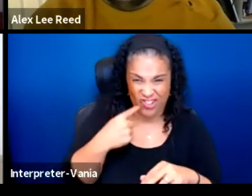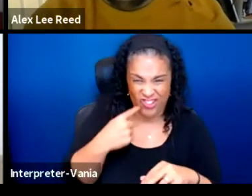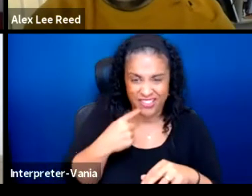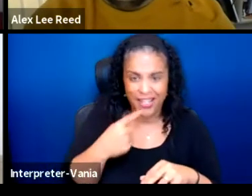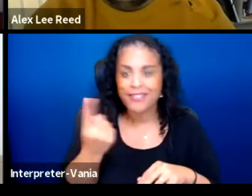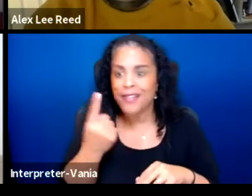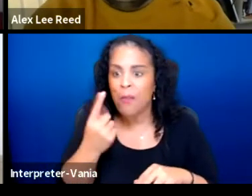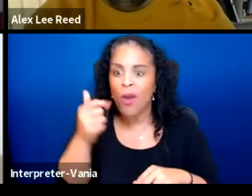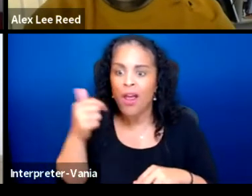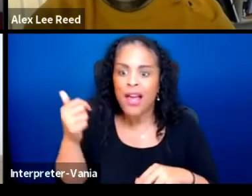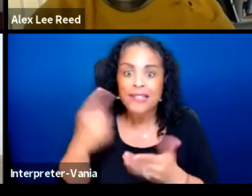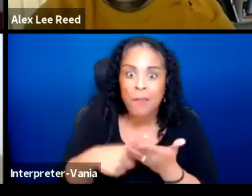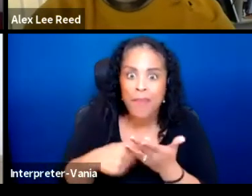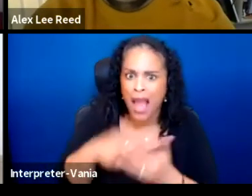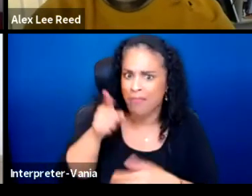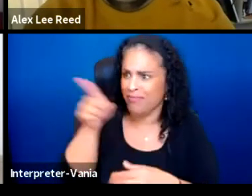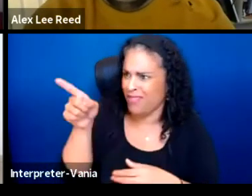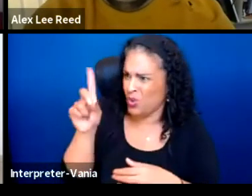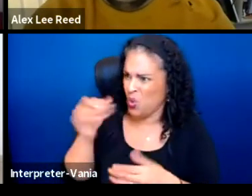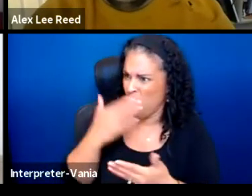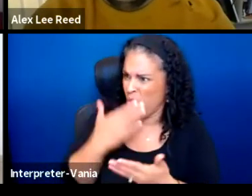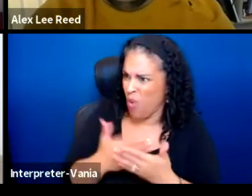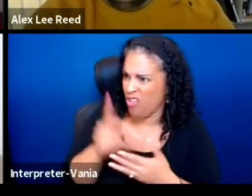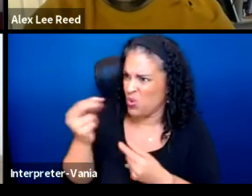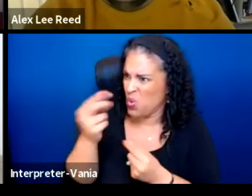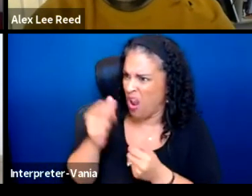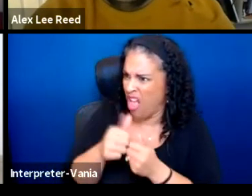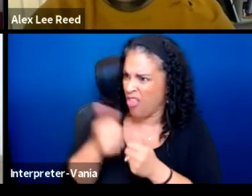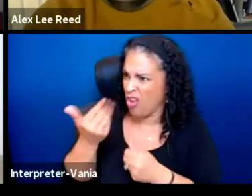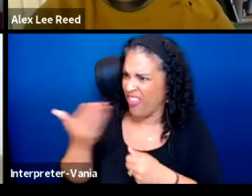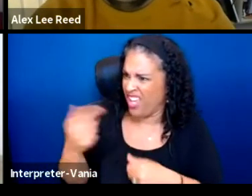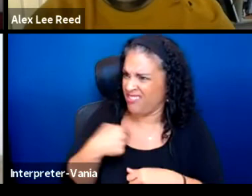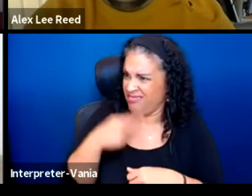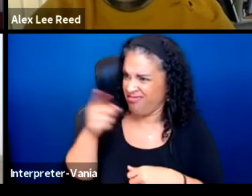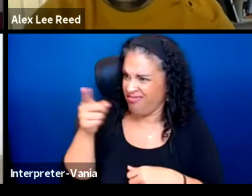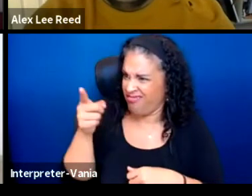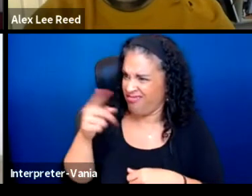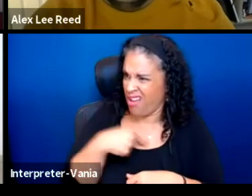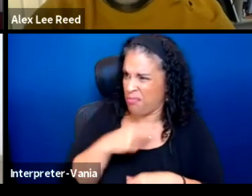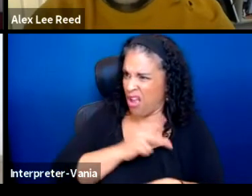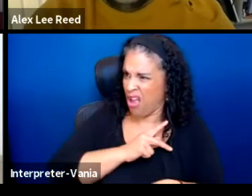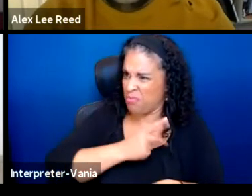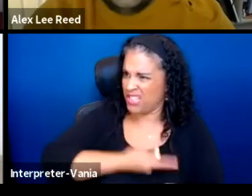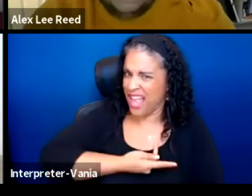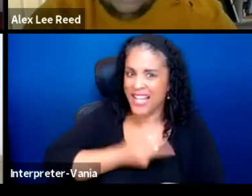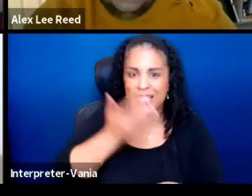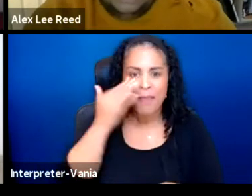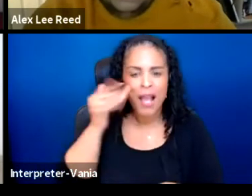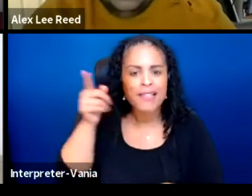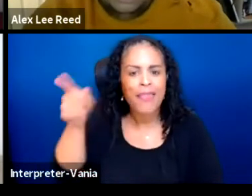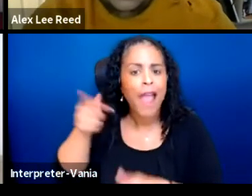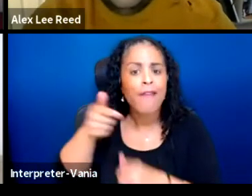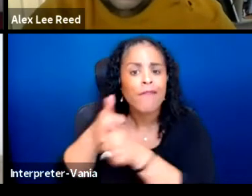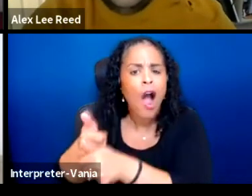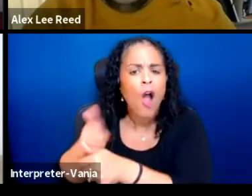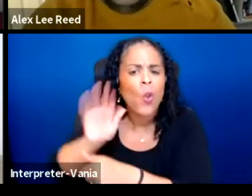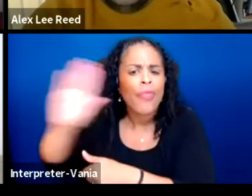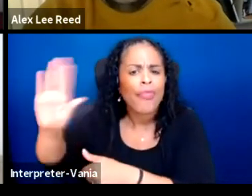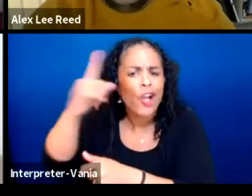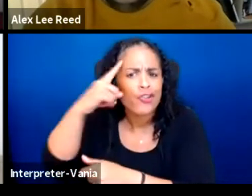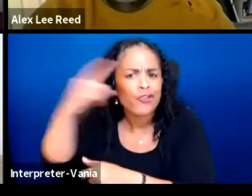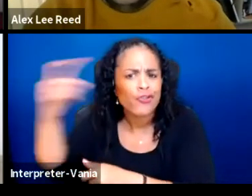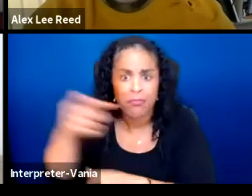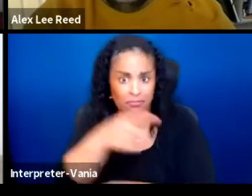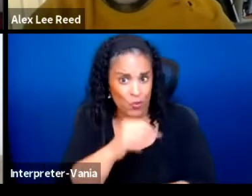somebody else is doing so well and they're doing other things and you get upset about it. And it's because they're walking their path and you are not